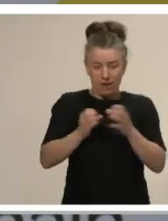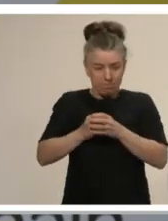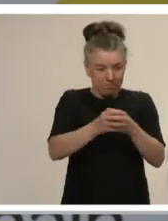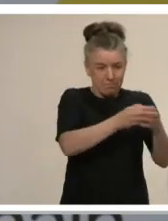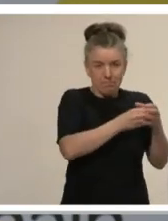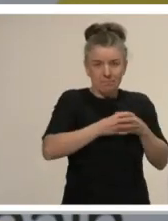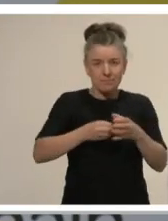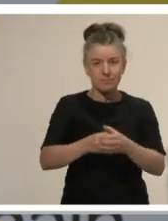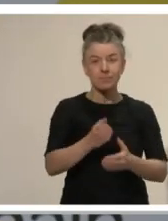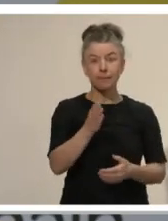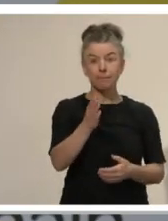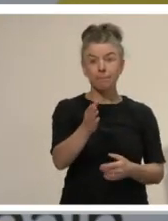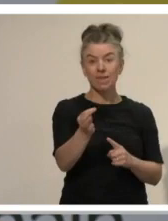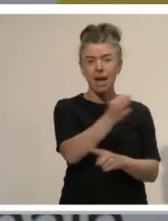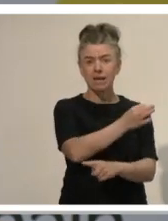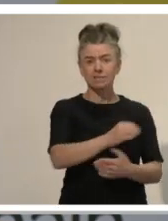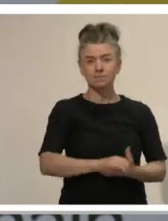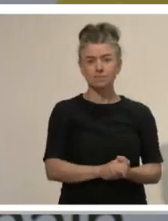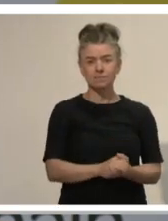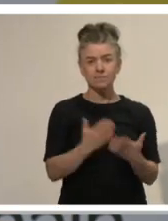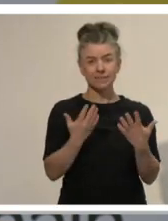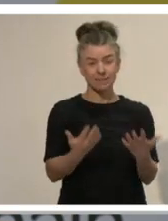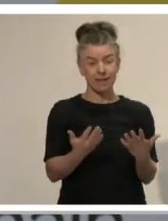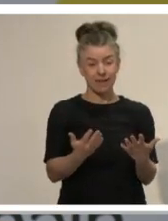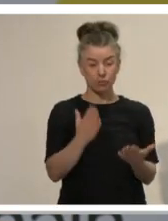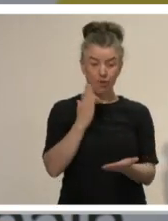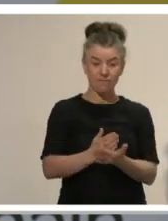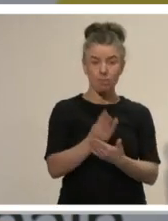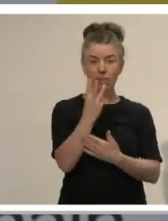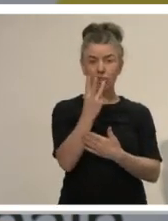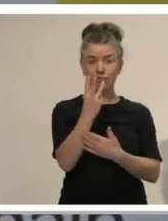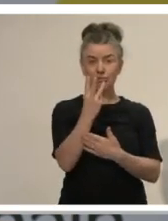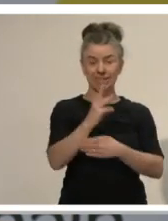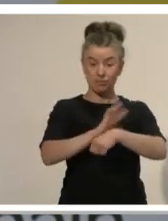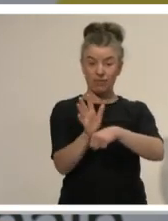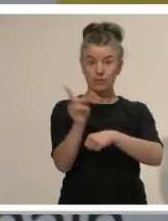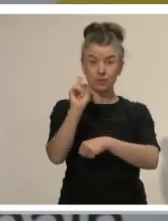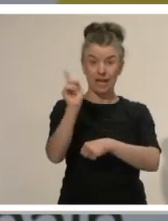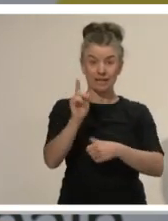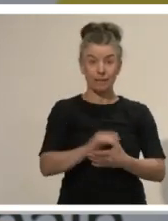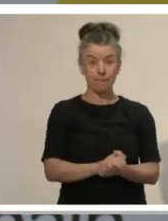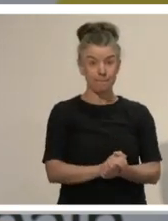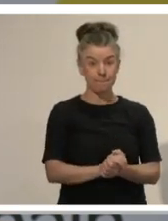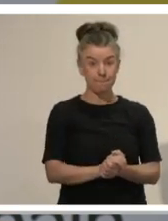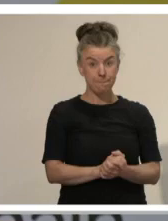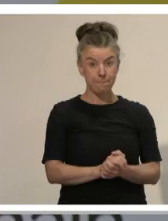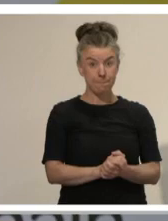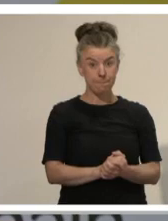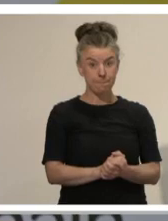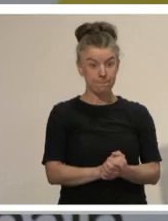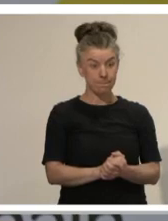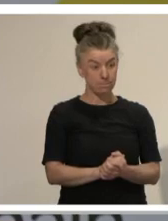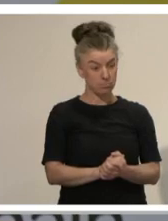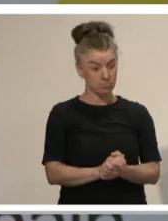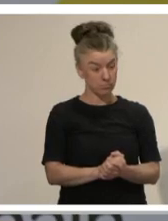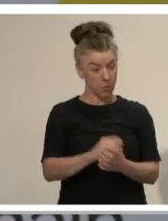in the back, yeah. We're down to just 3 COVID-19 cases. Do the modelling that the government have suggest that we're never going to get back up to double digits